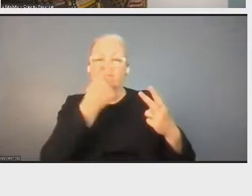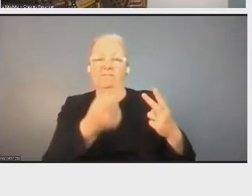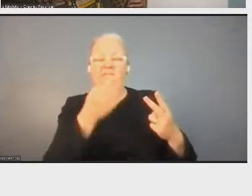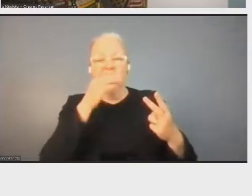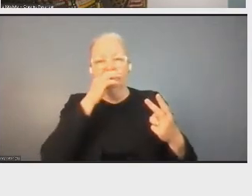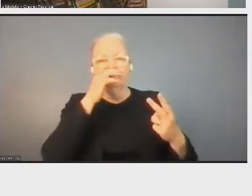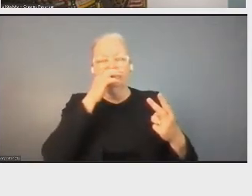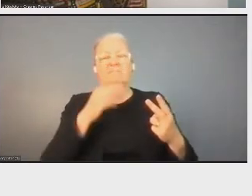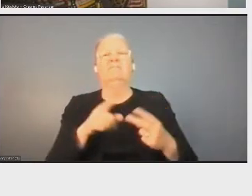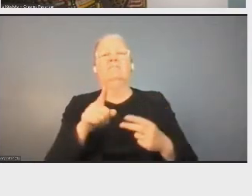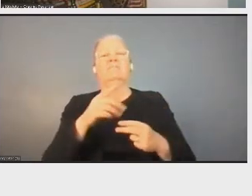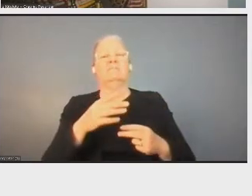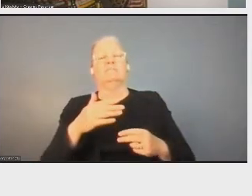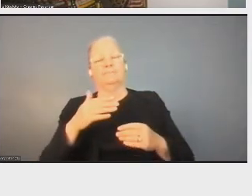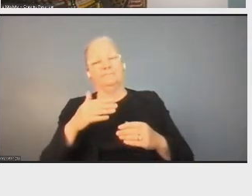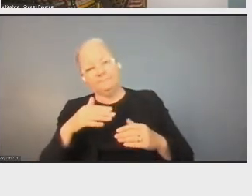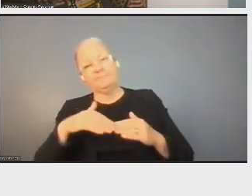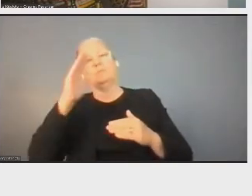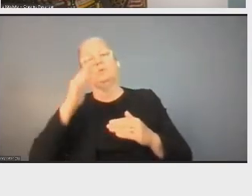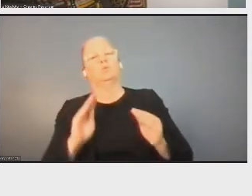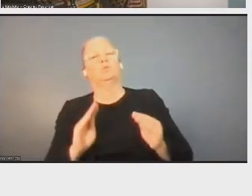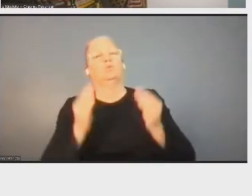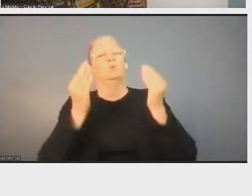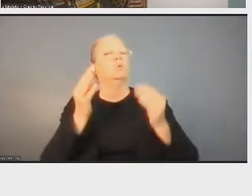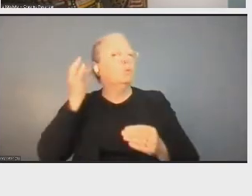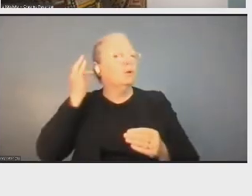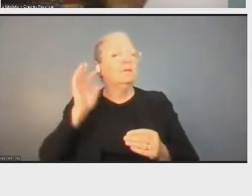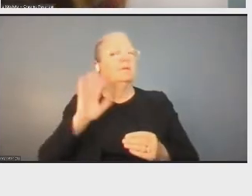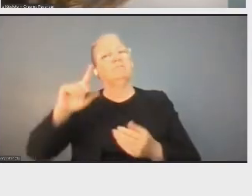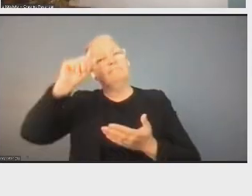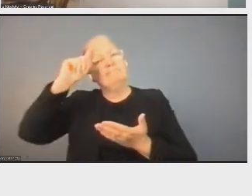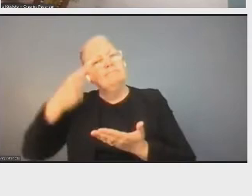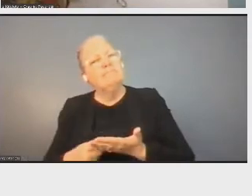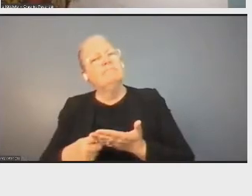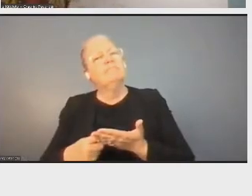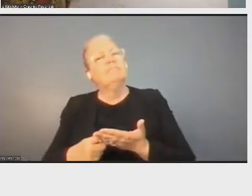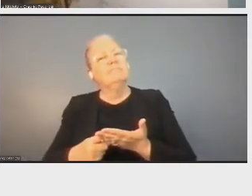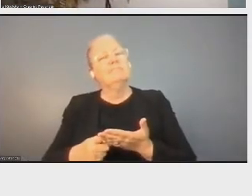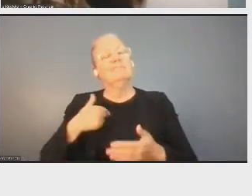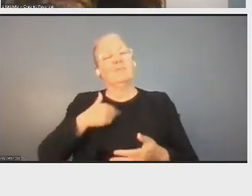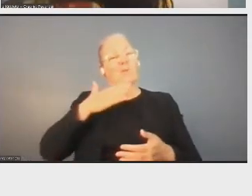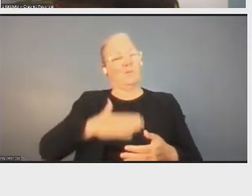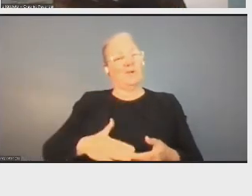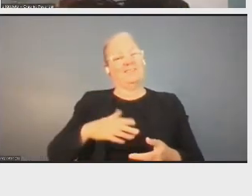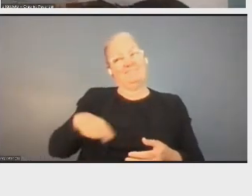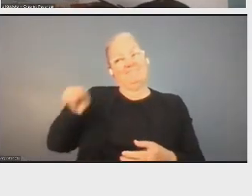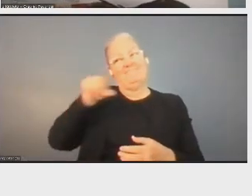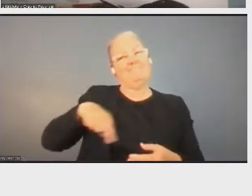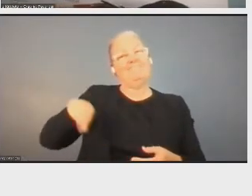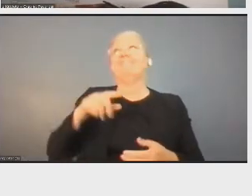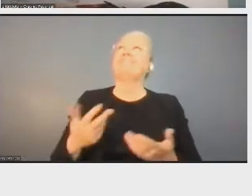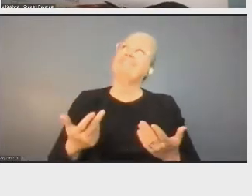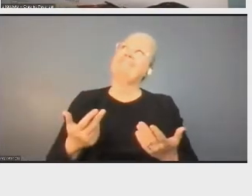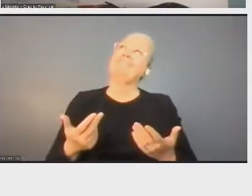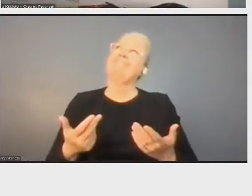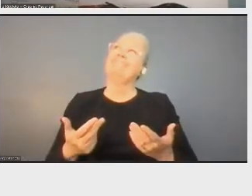more young women participating in decision-making spaces. I would like to put a target that